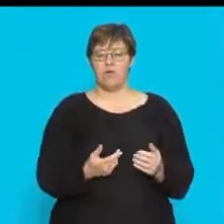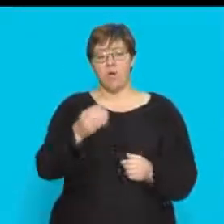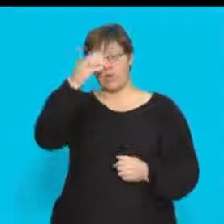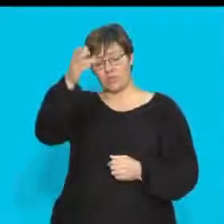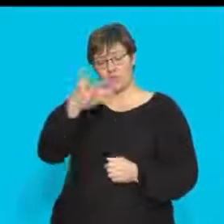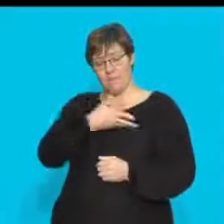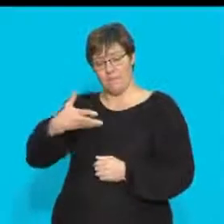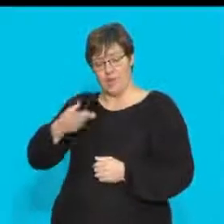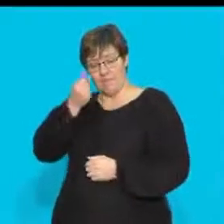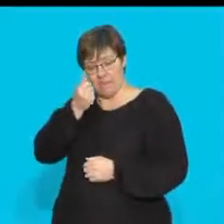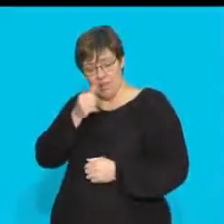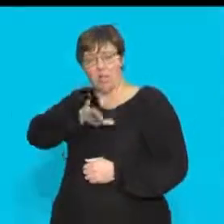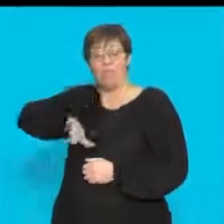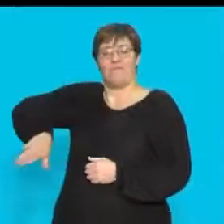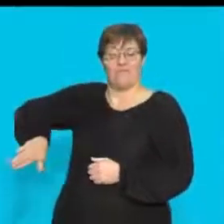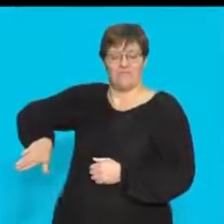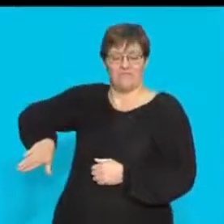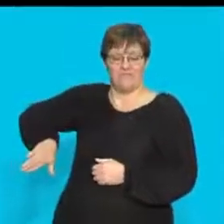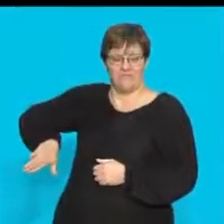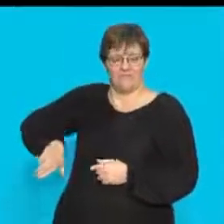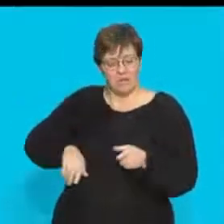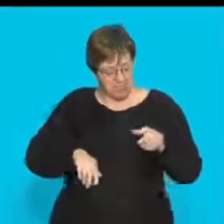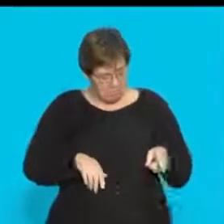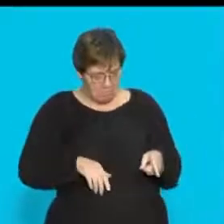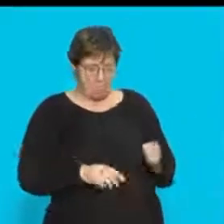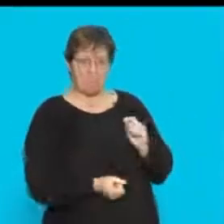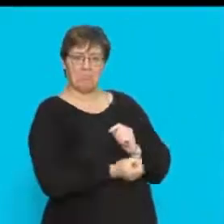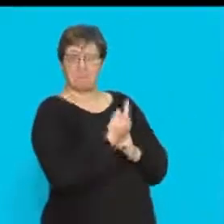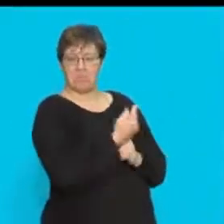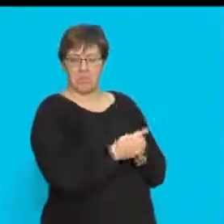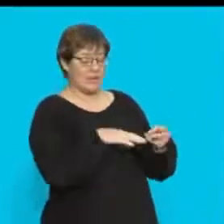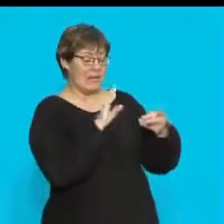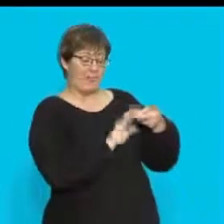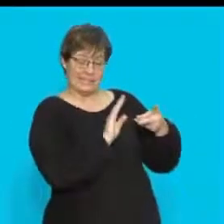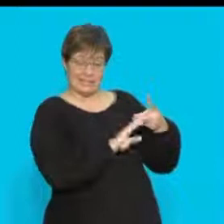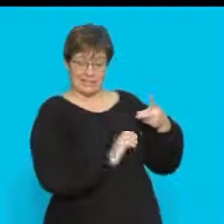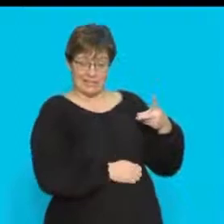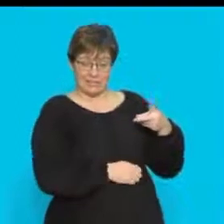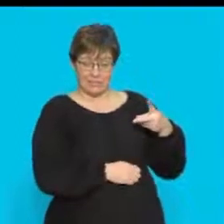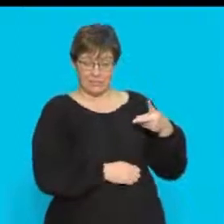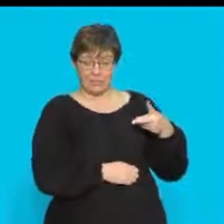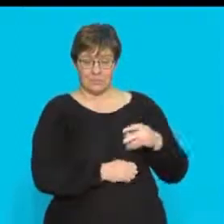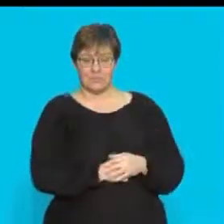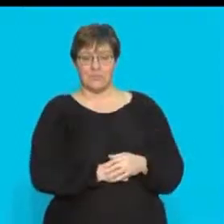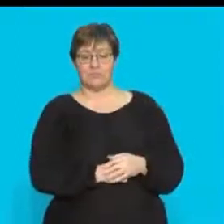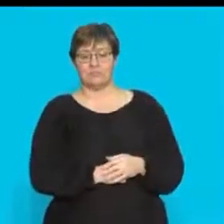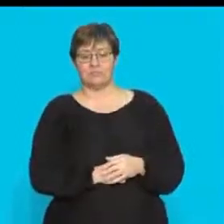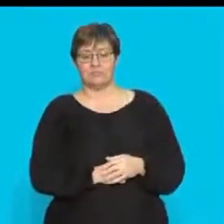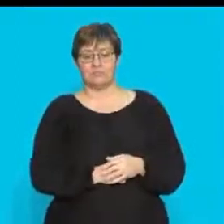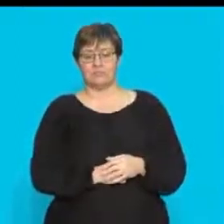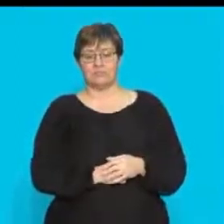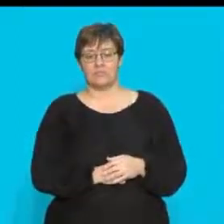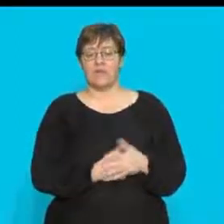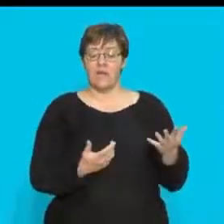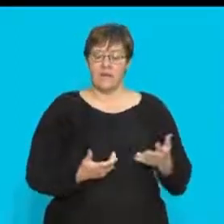you take away this concept of male and female, which leads us to our second point.